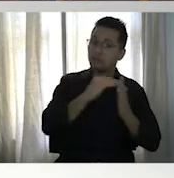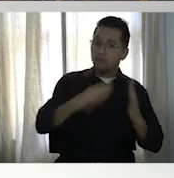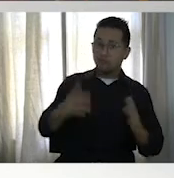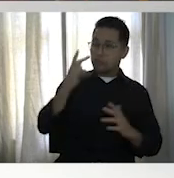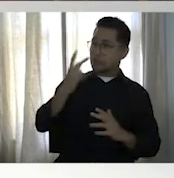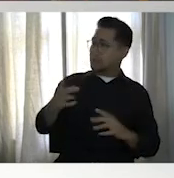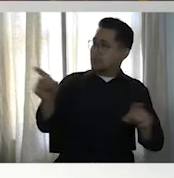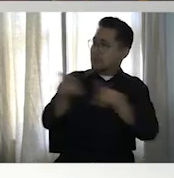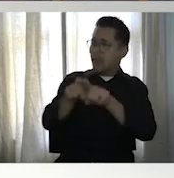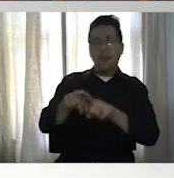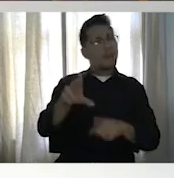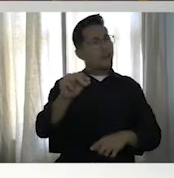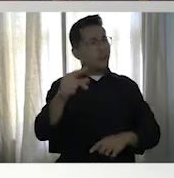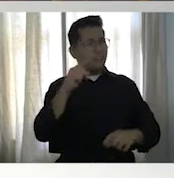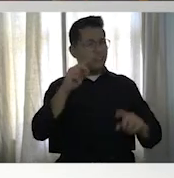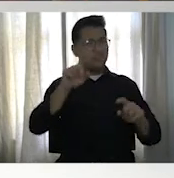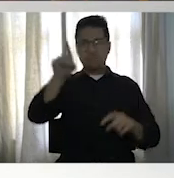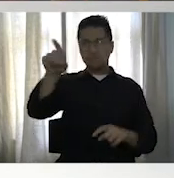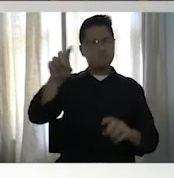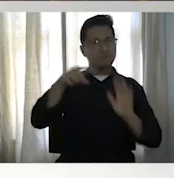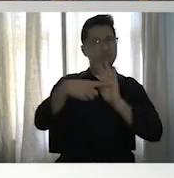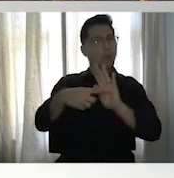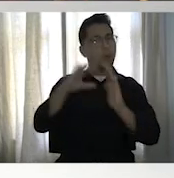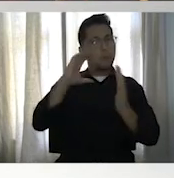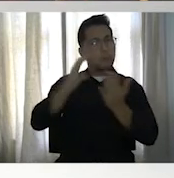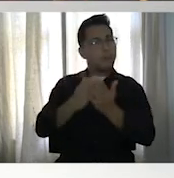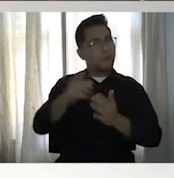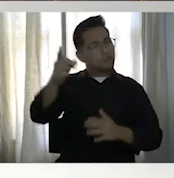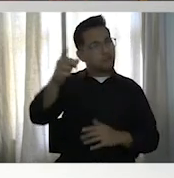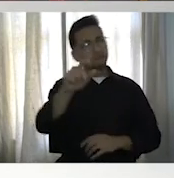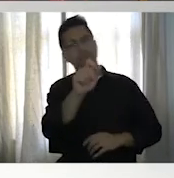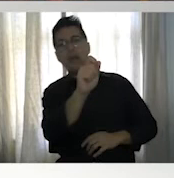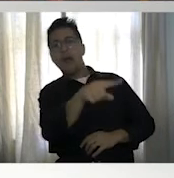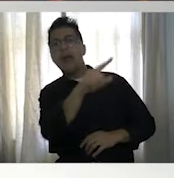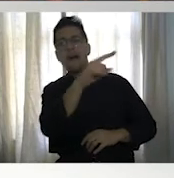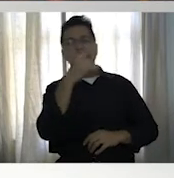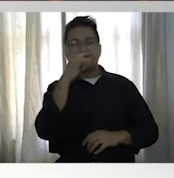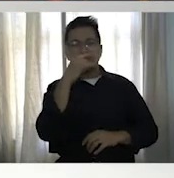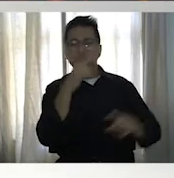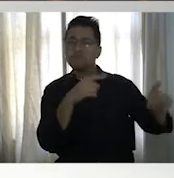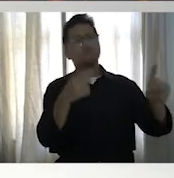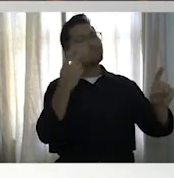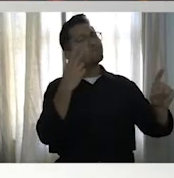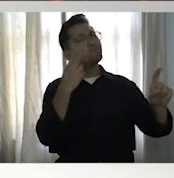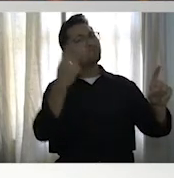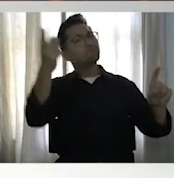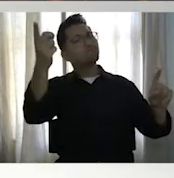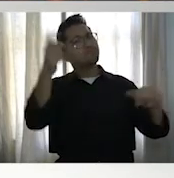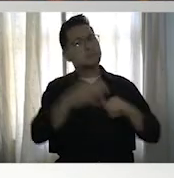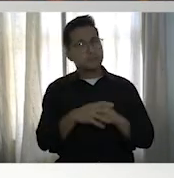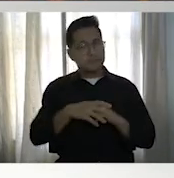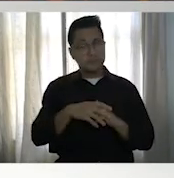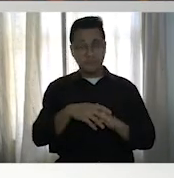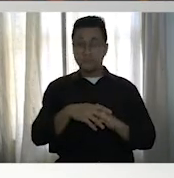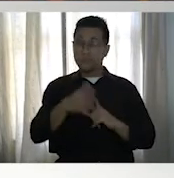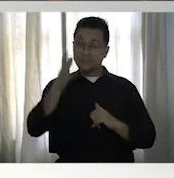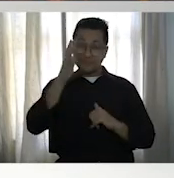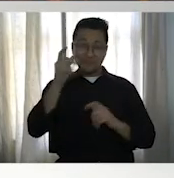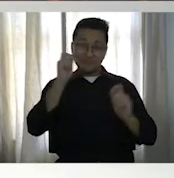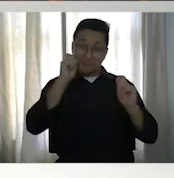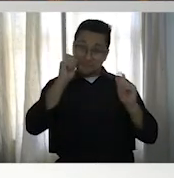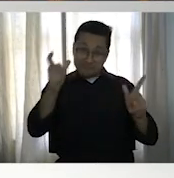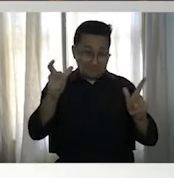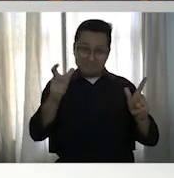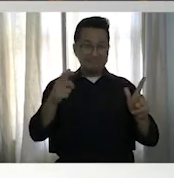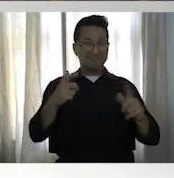very surprised. Take just a picture, just kind of a simple picture, and ask your child what they see. And you would be amazed.